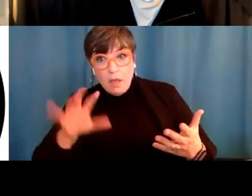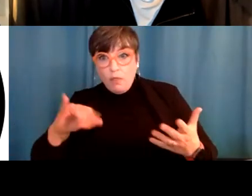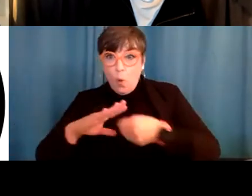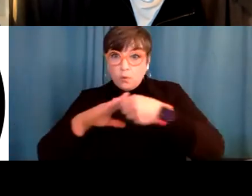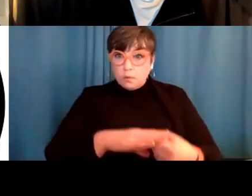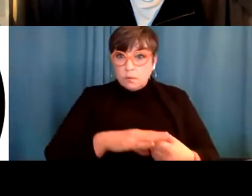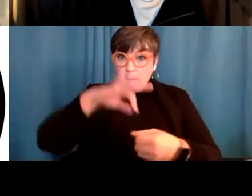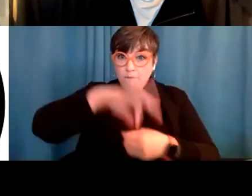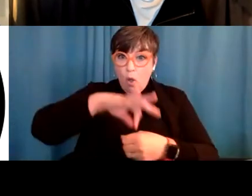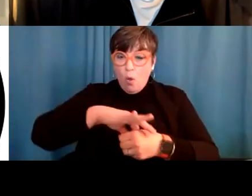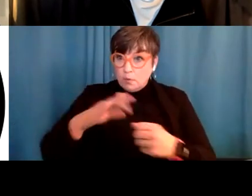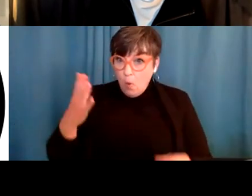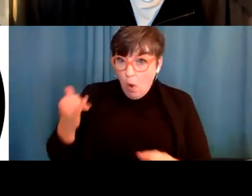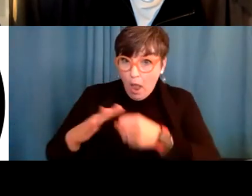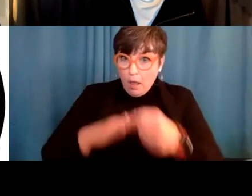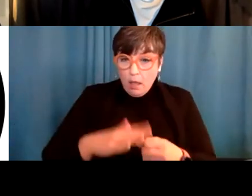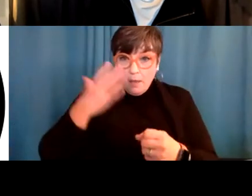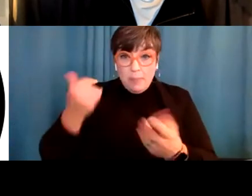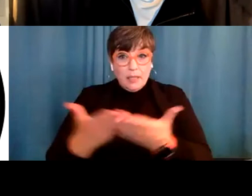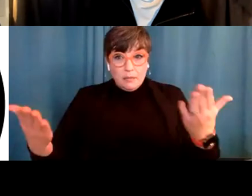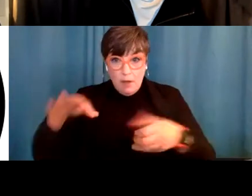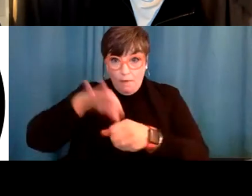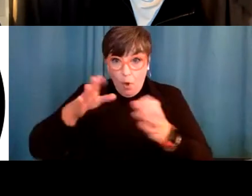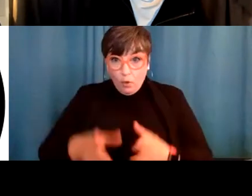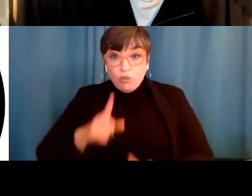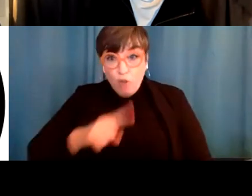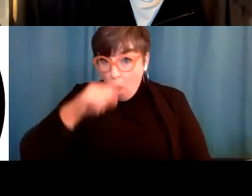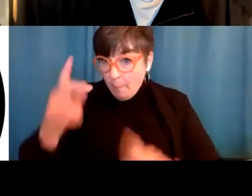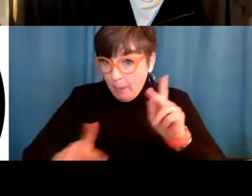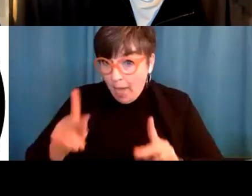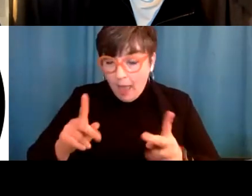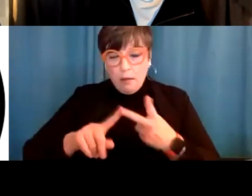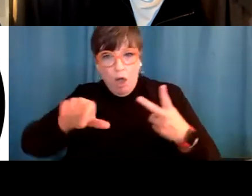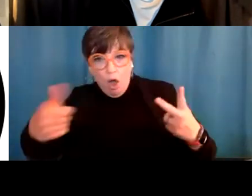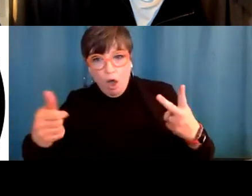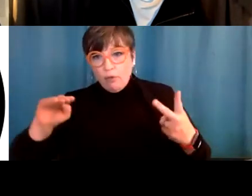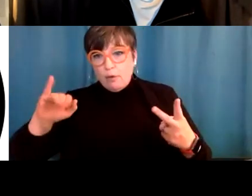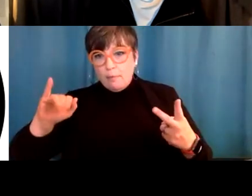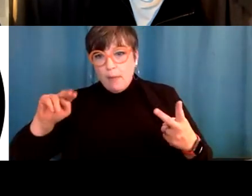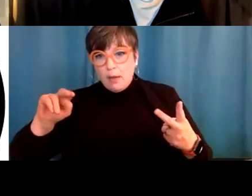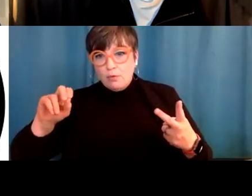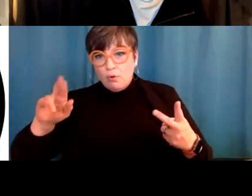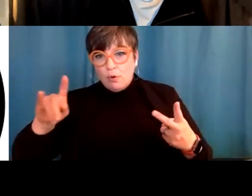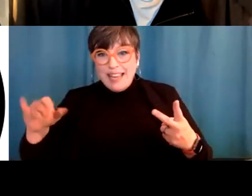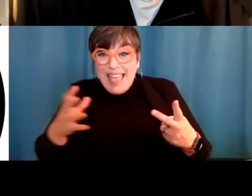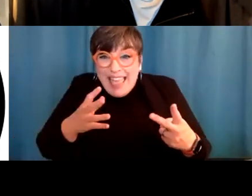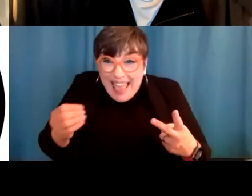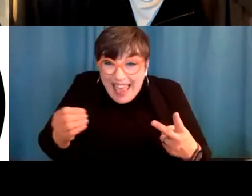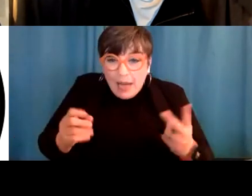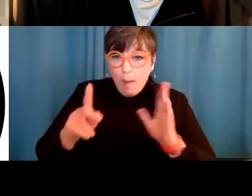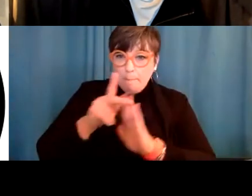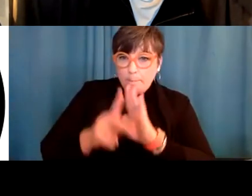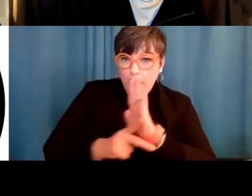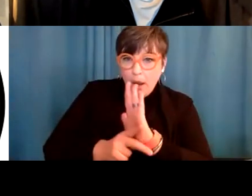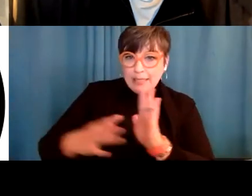because these voters are Black voters and other minorities, but also because of the kinds of policies and the kinds of candidates that